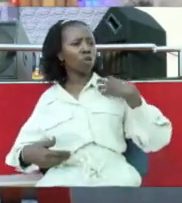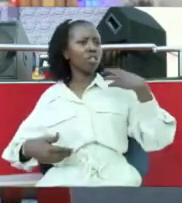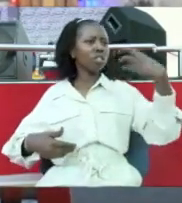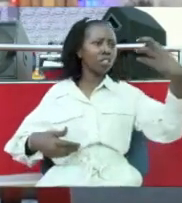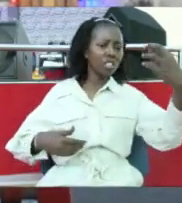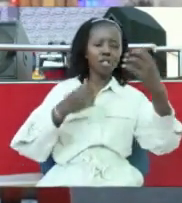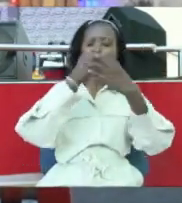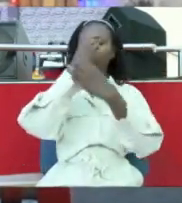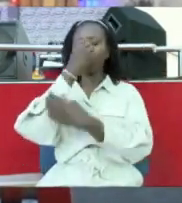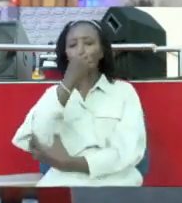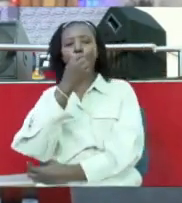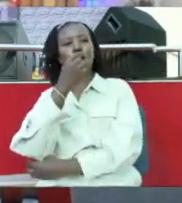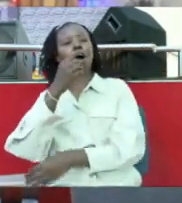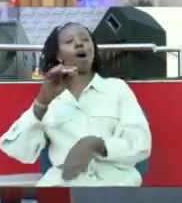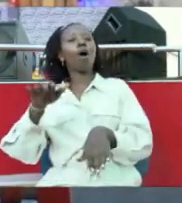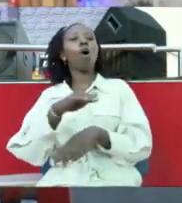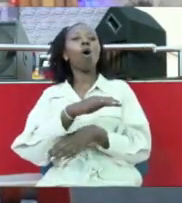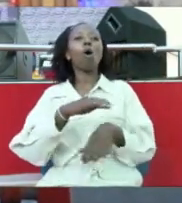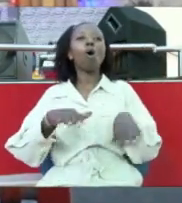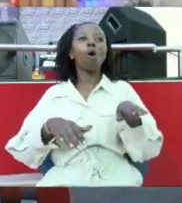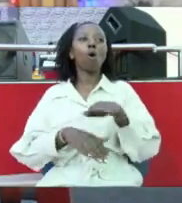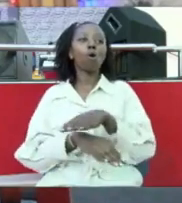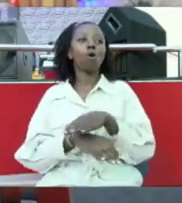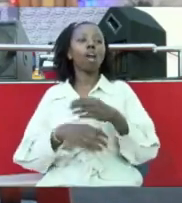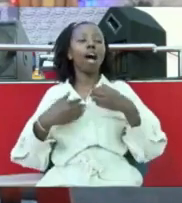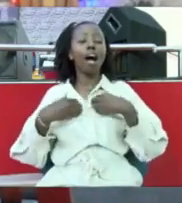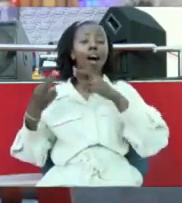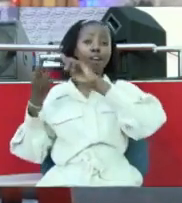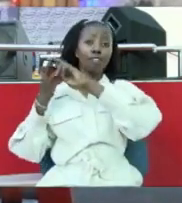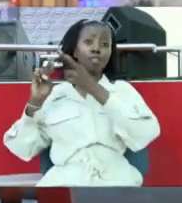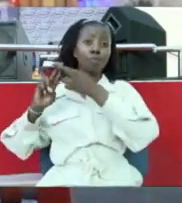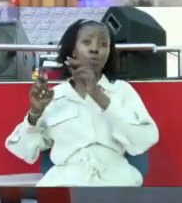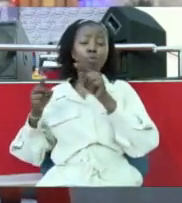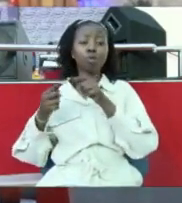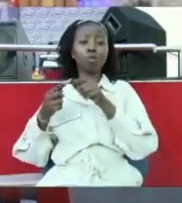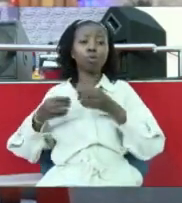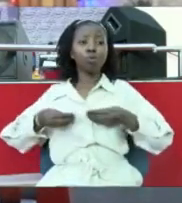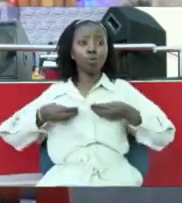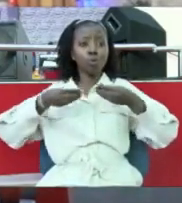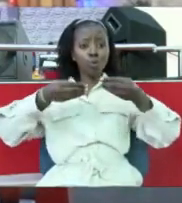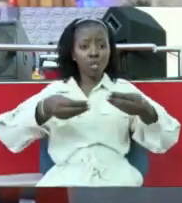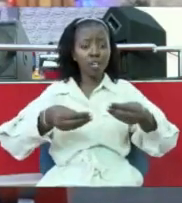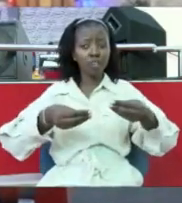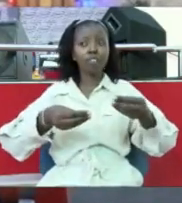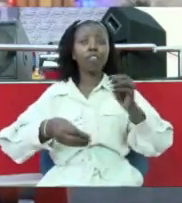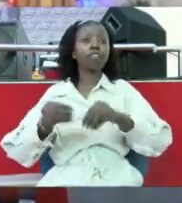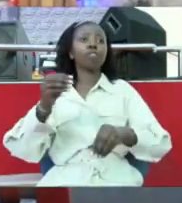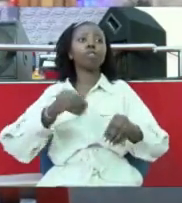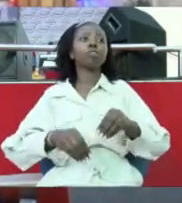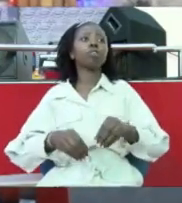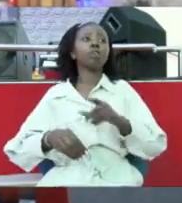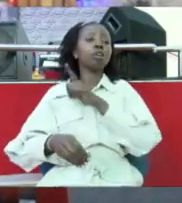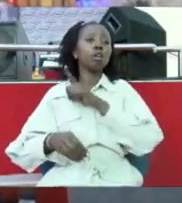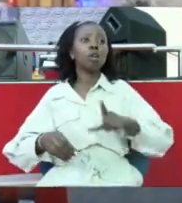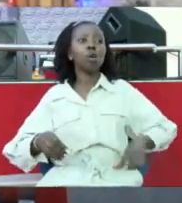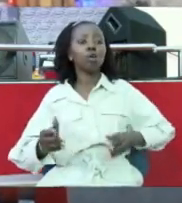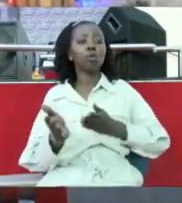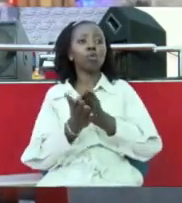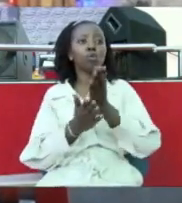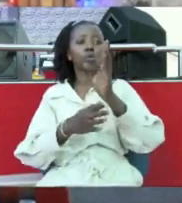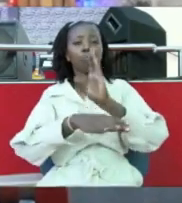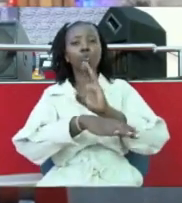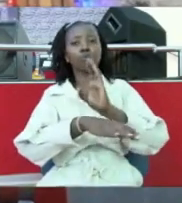poor, all have a responsibility to give to the Lord through the local church.